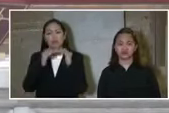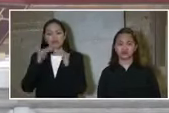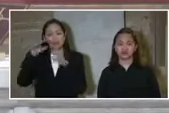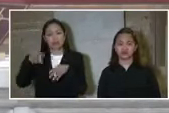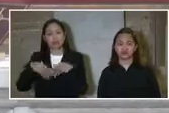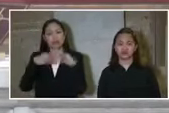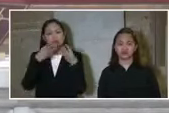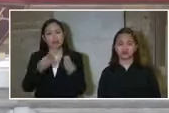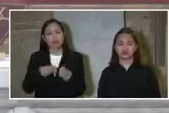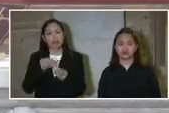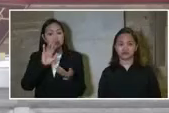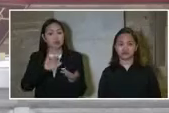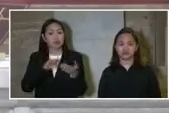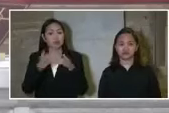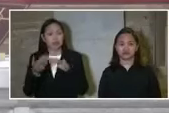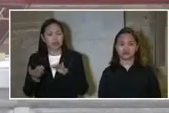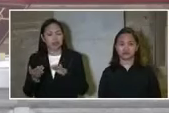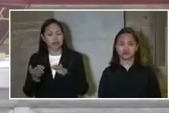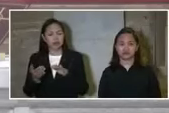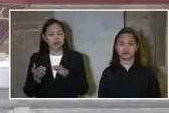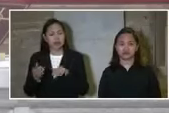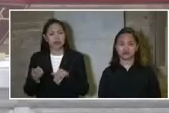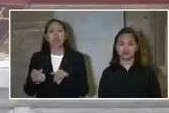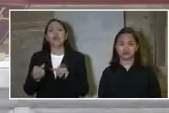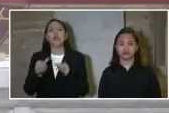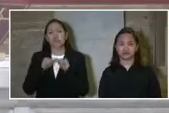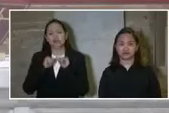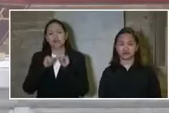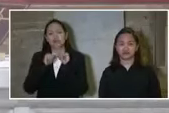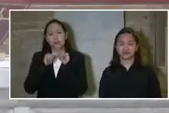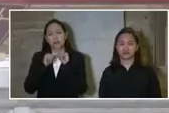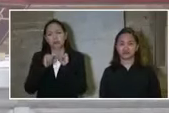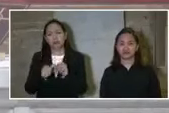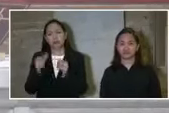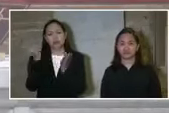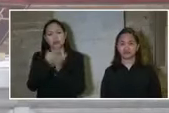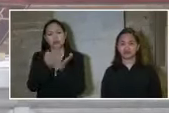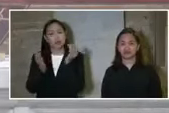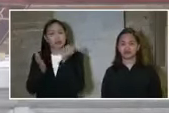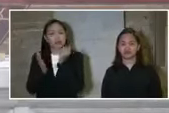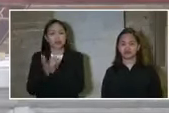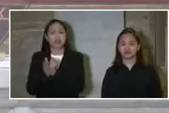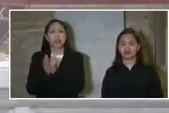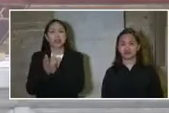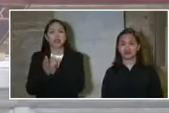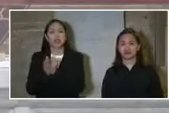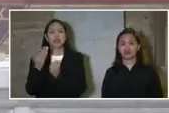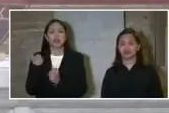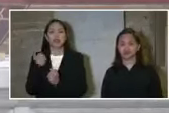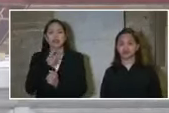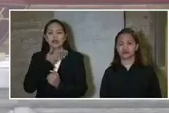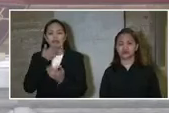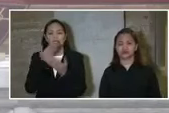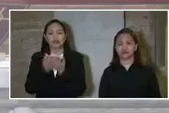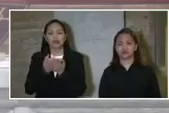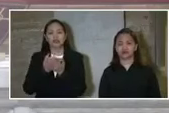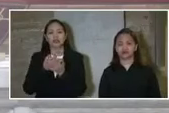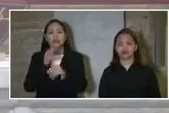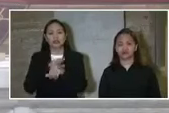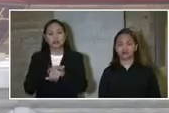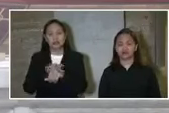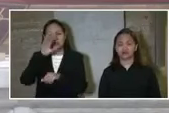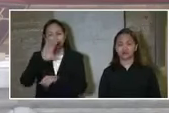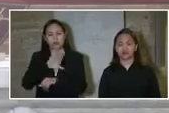himself over to death, and did not disdain to be nailed for our sake to the wood of the cross. But before